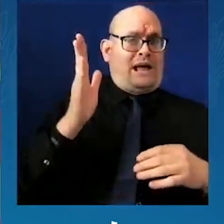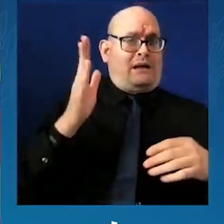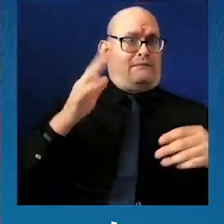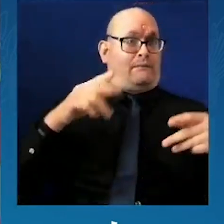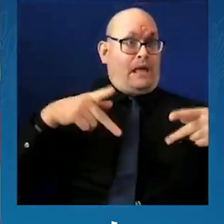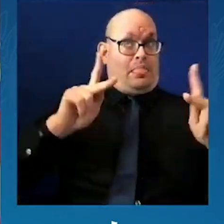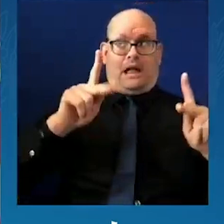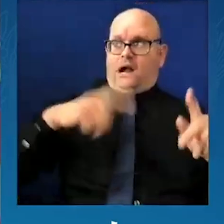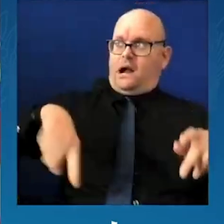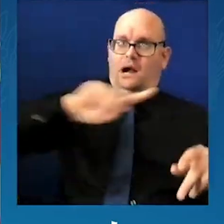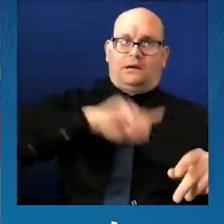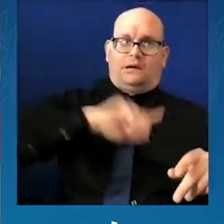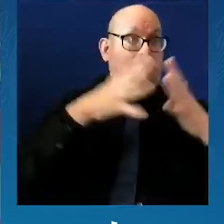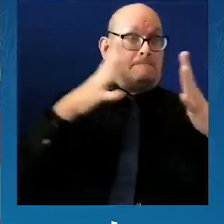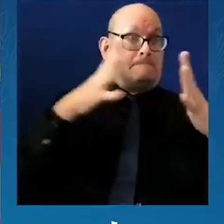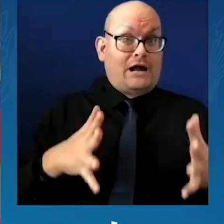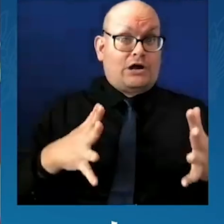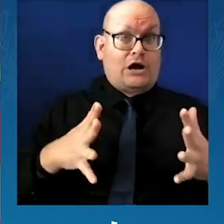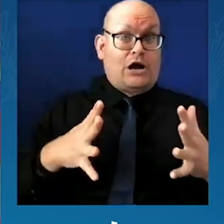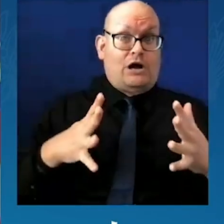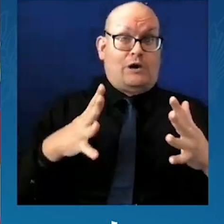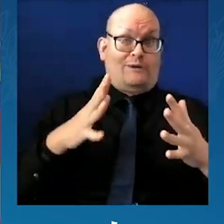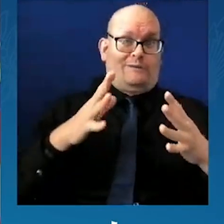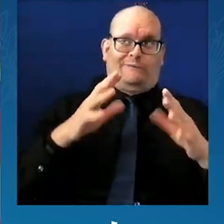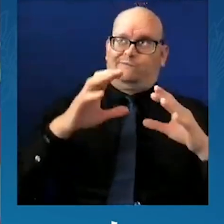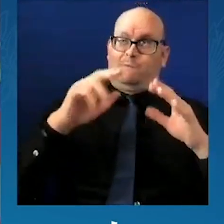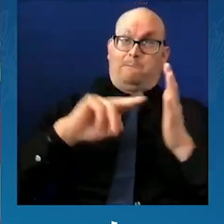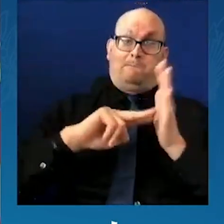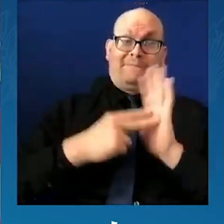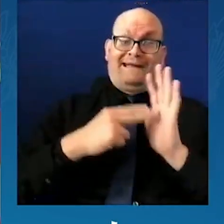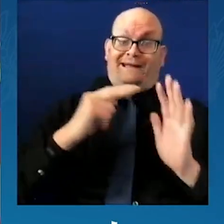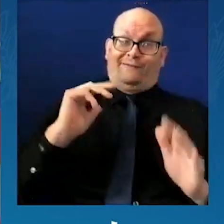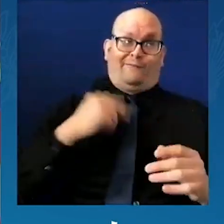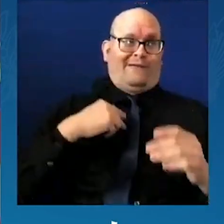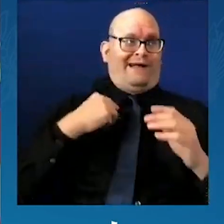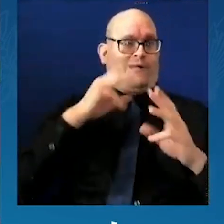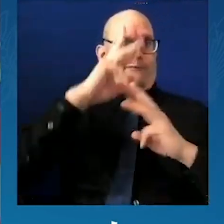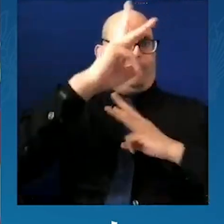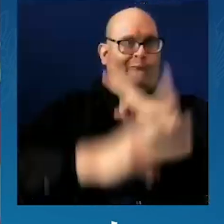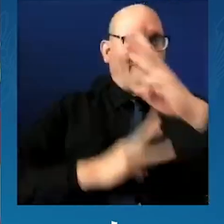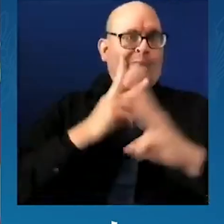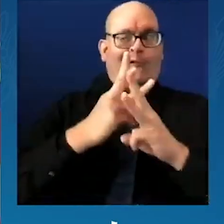role model for the responsible use of space.